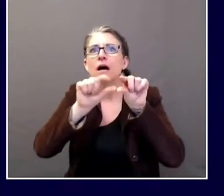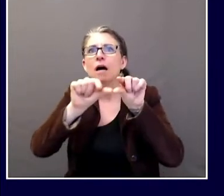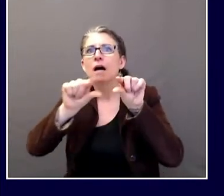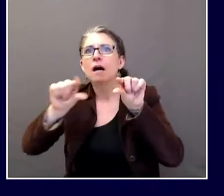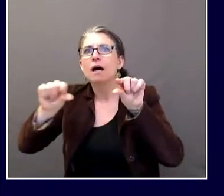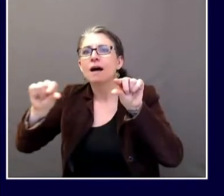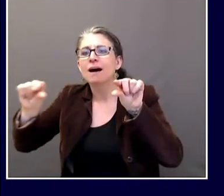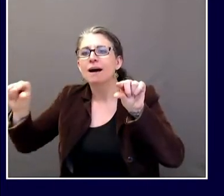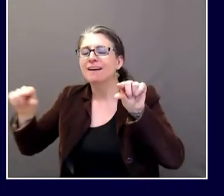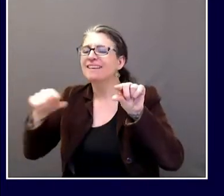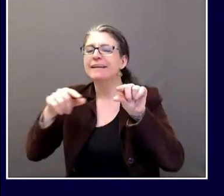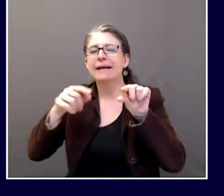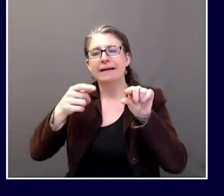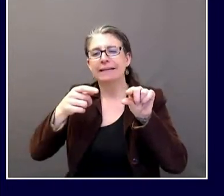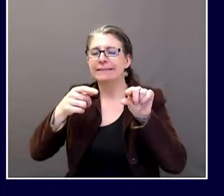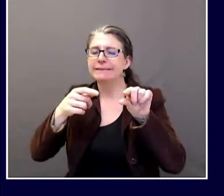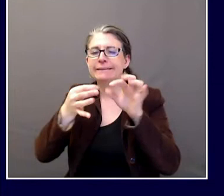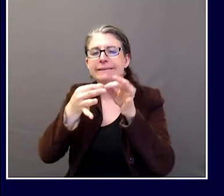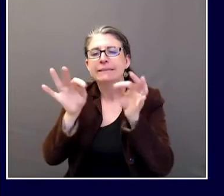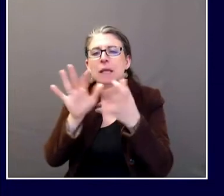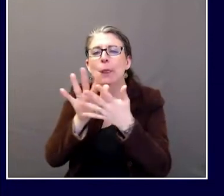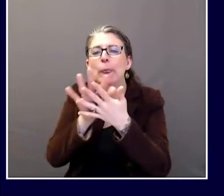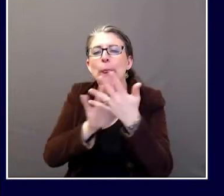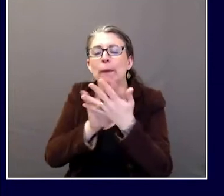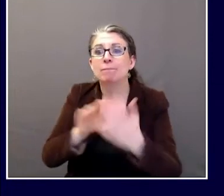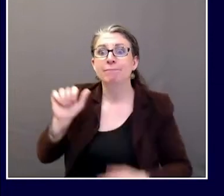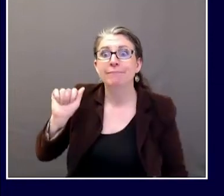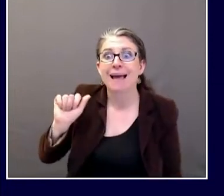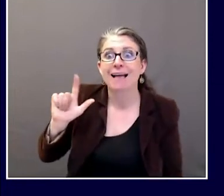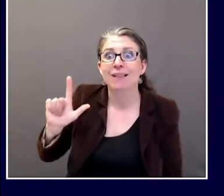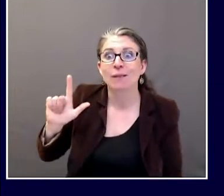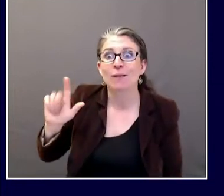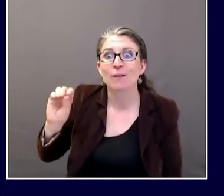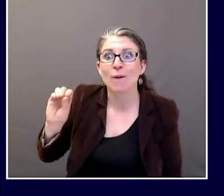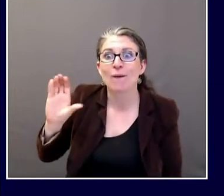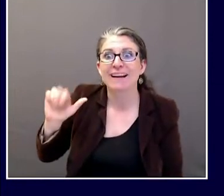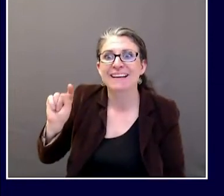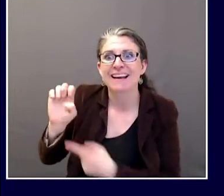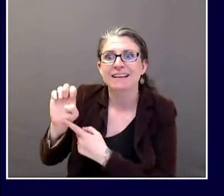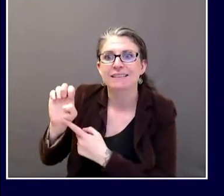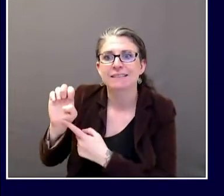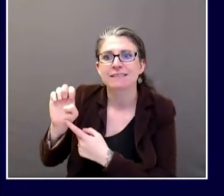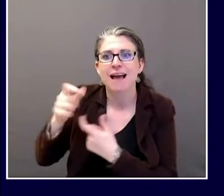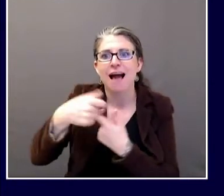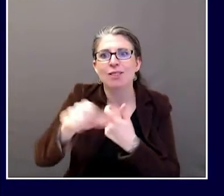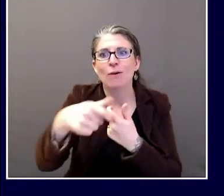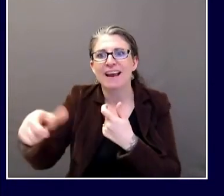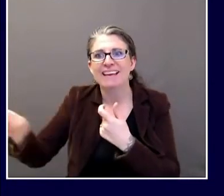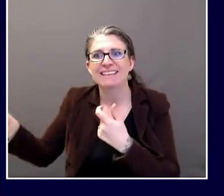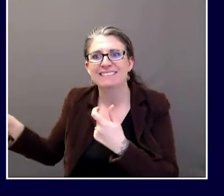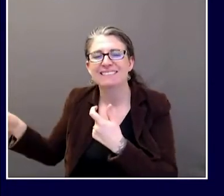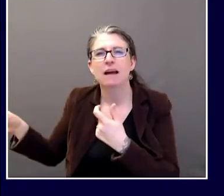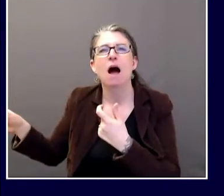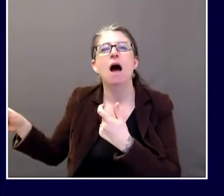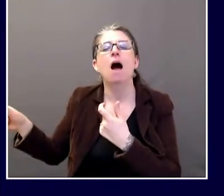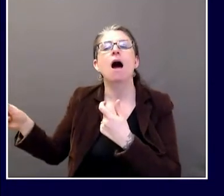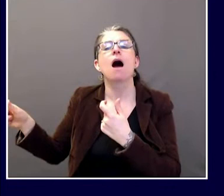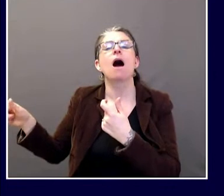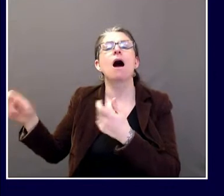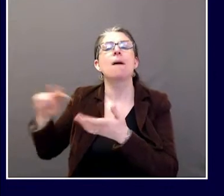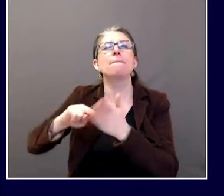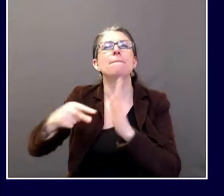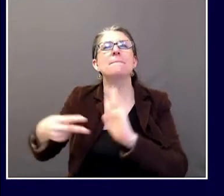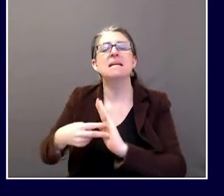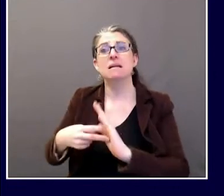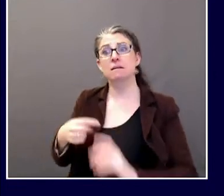parlance, when I think we say something is allocated, what we really mean is that it has arrived. I've allocated to you a seat at the table or